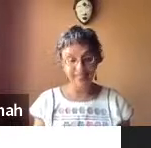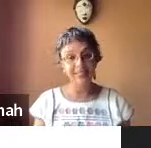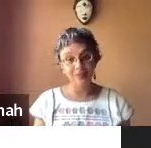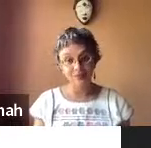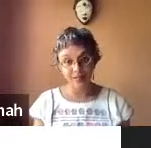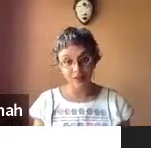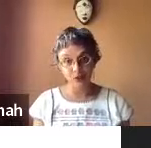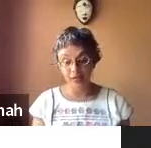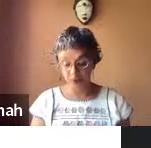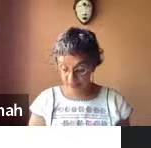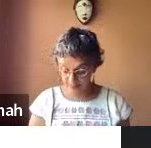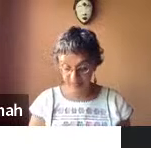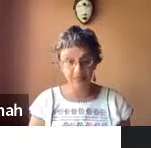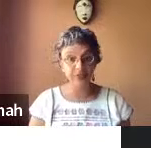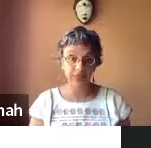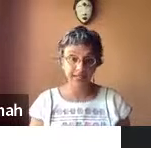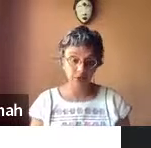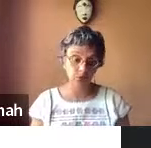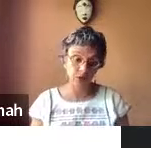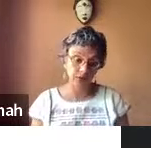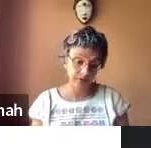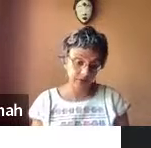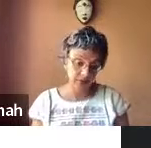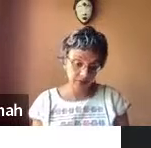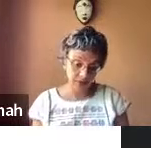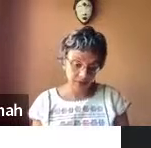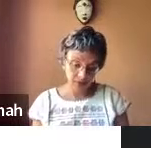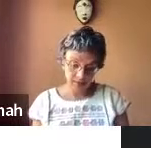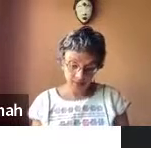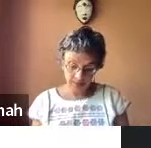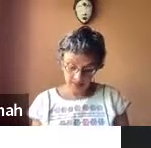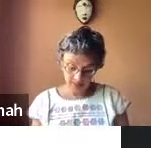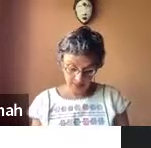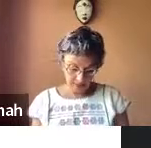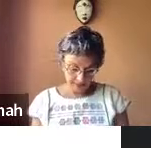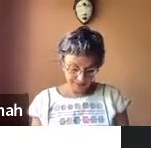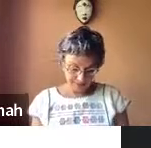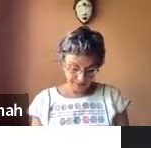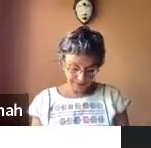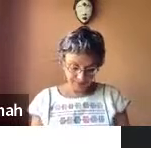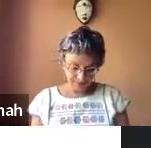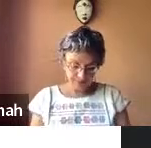of collective value and respect for care work.